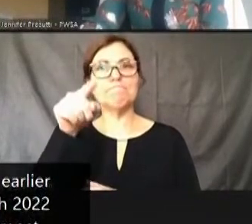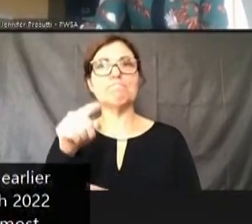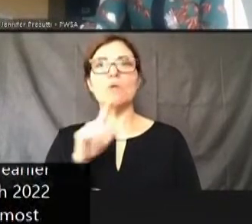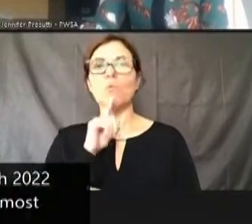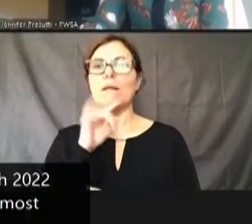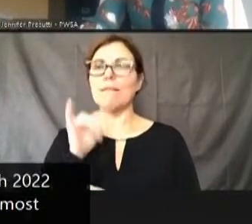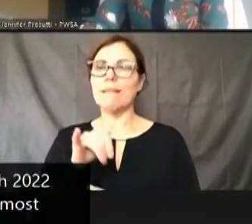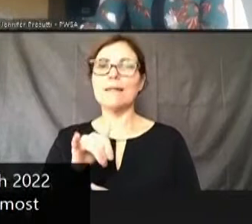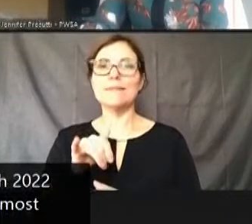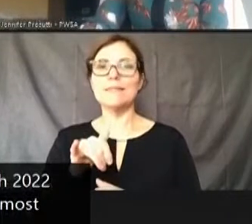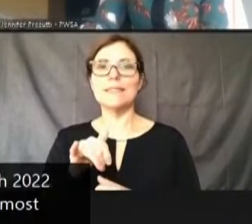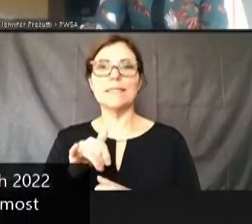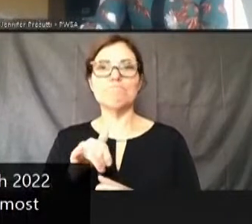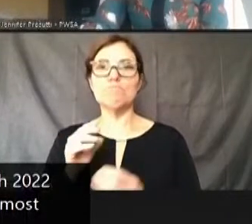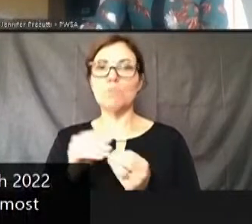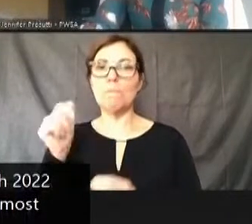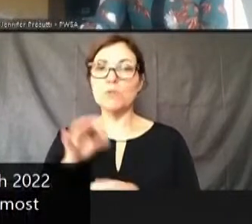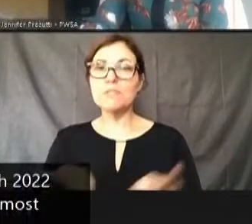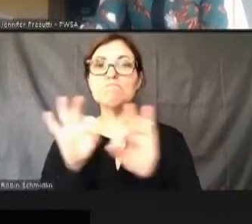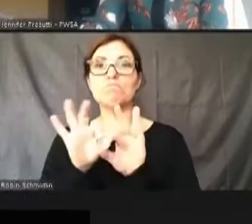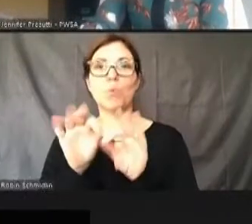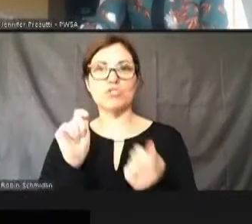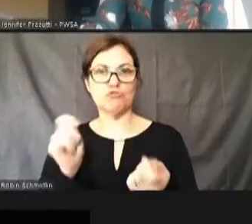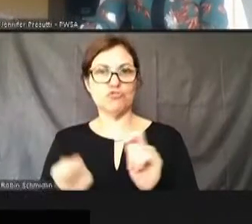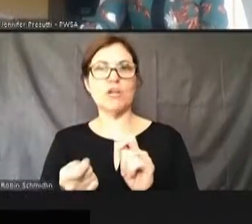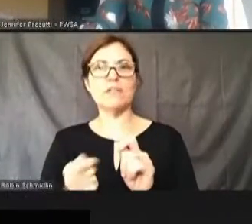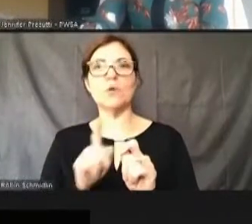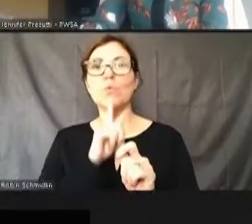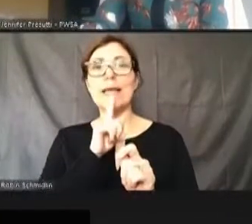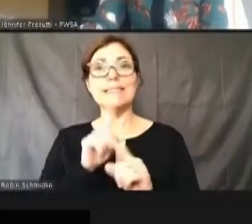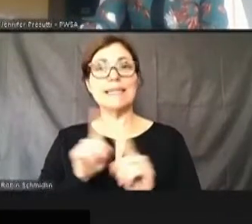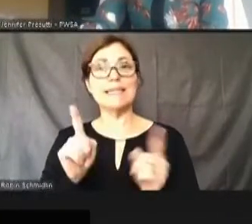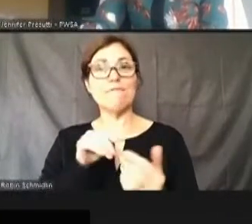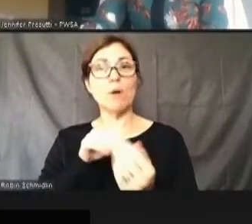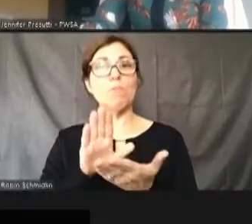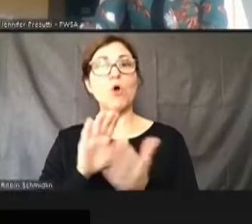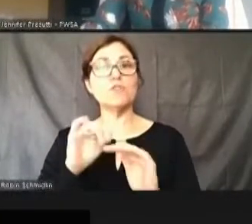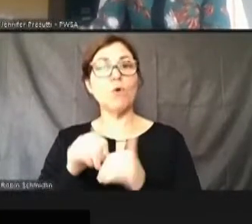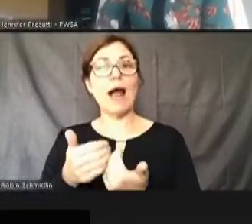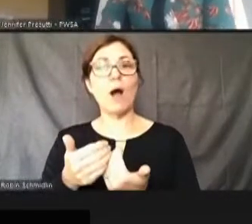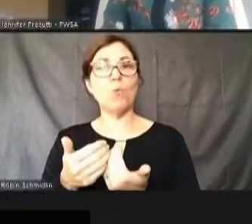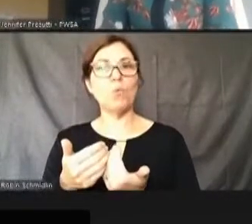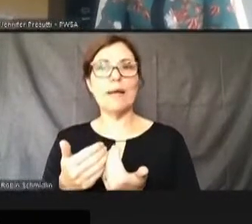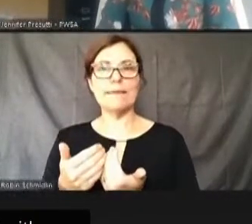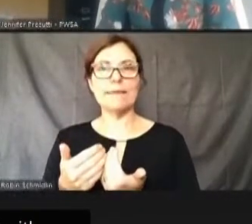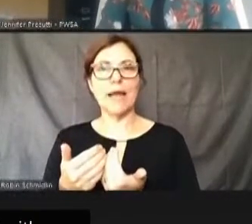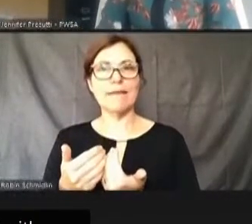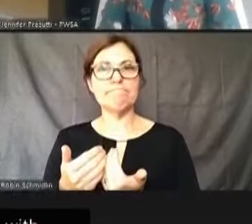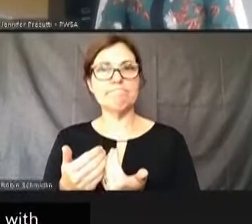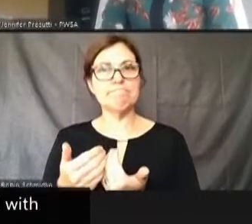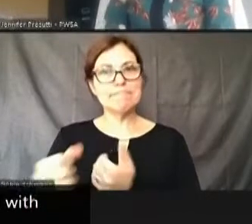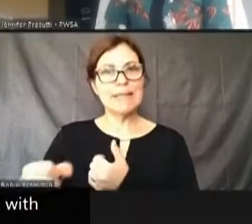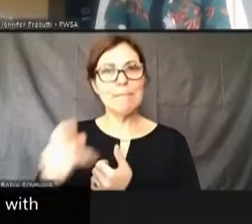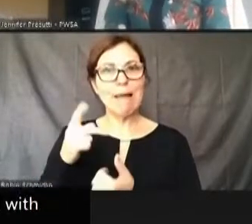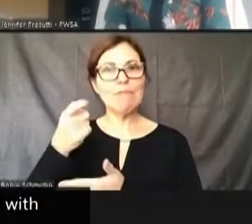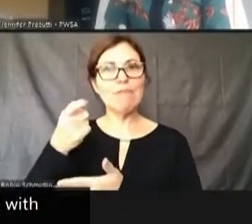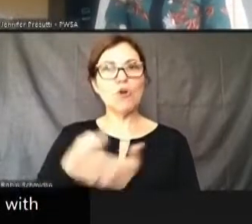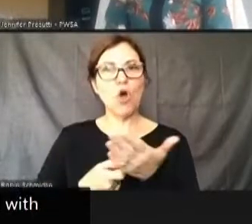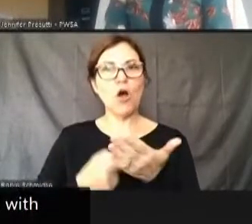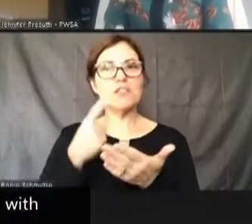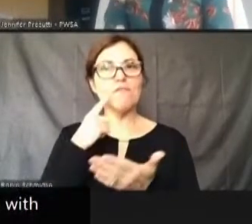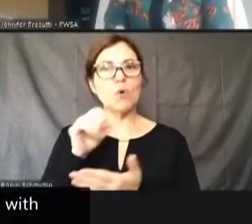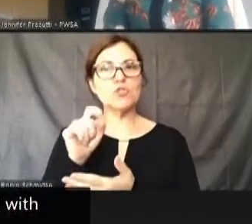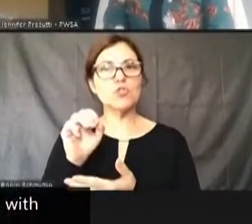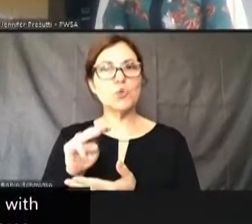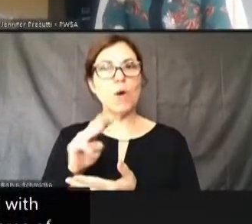substantive change, and it's a different approach for how we recover costs associated with stormwater management, which is a